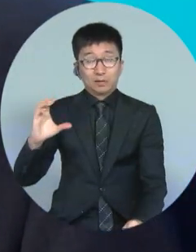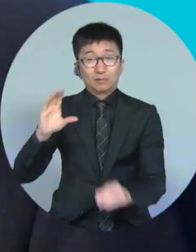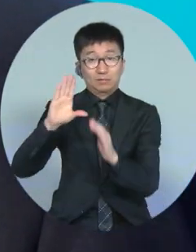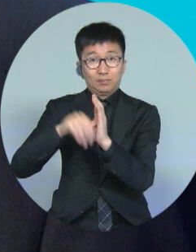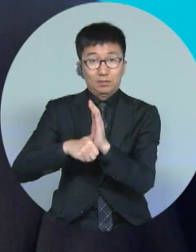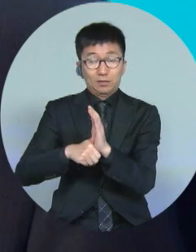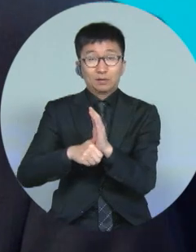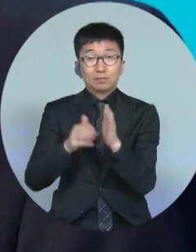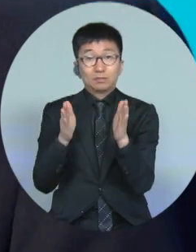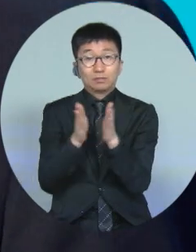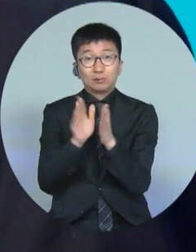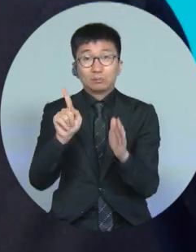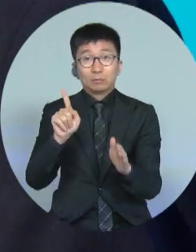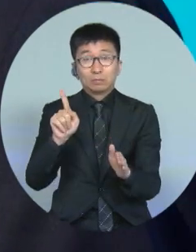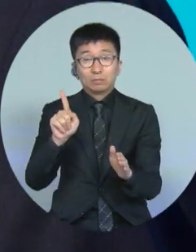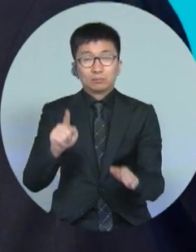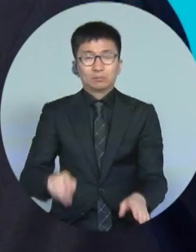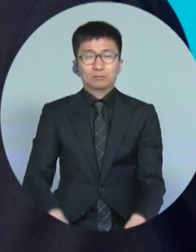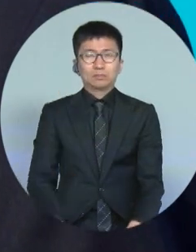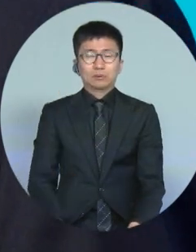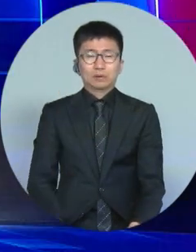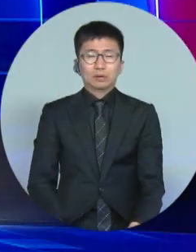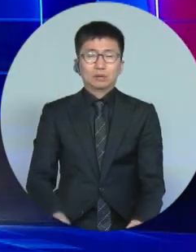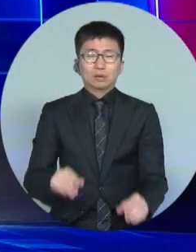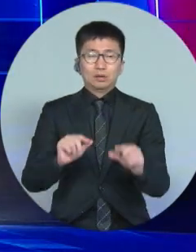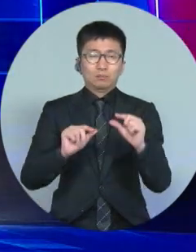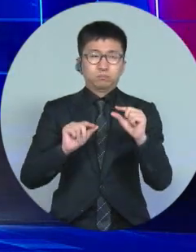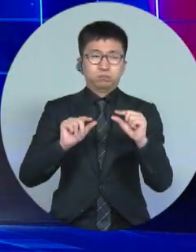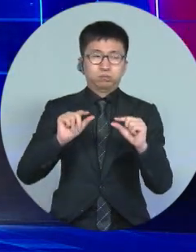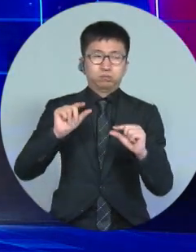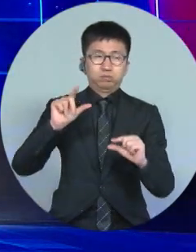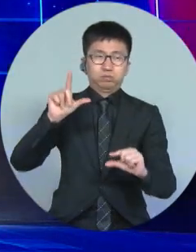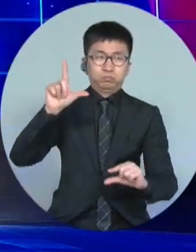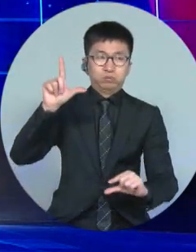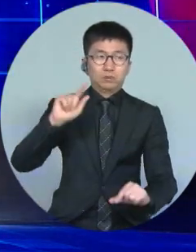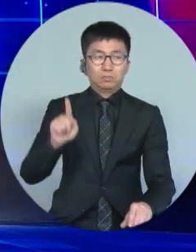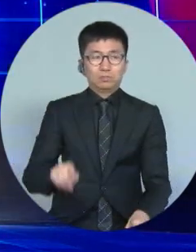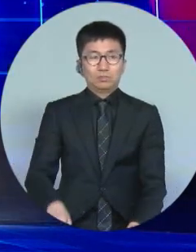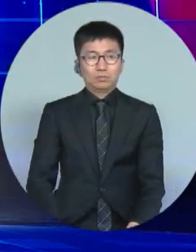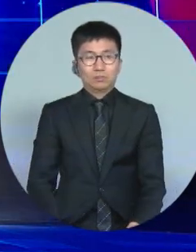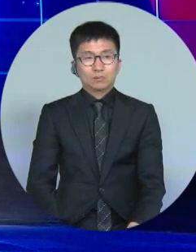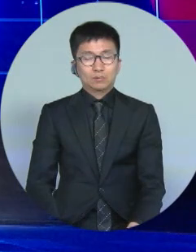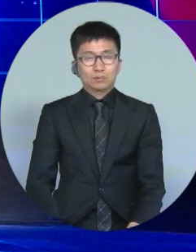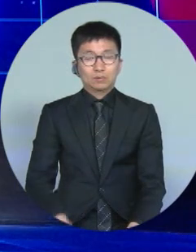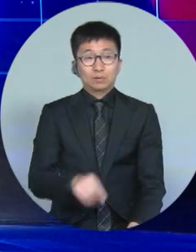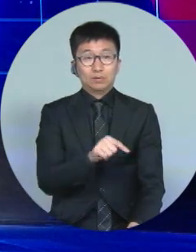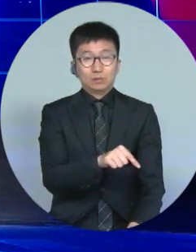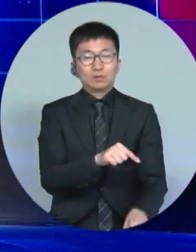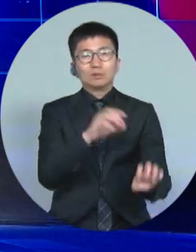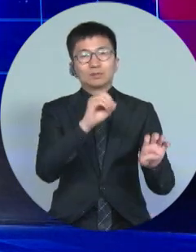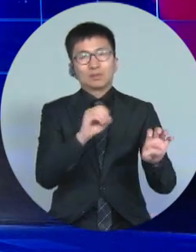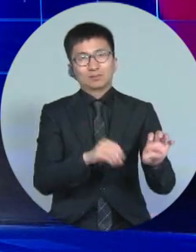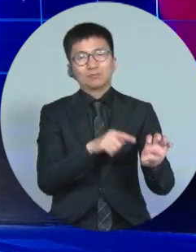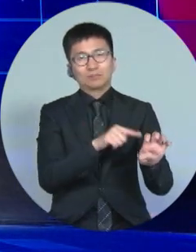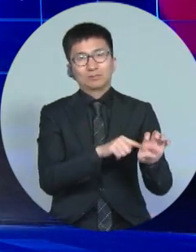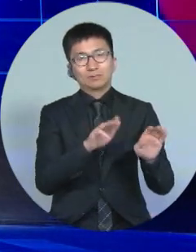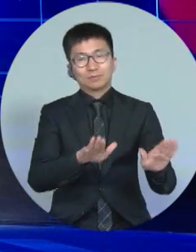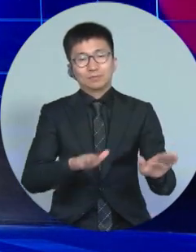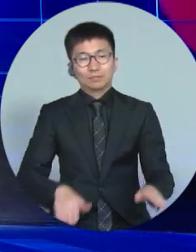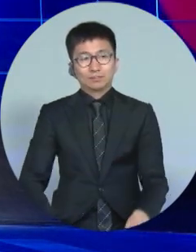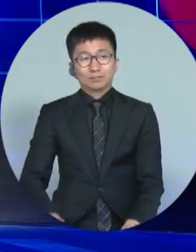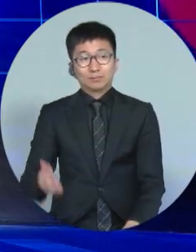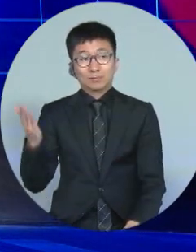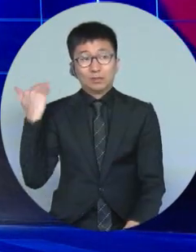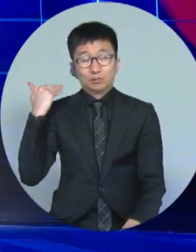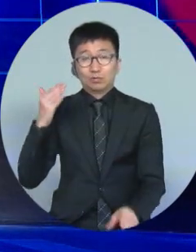that the welfare states were built for. But they have been shrinking. And it's below that that a new